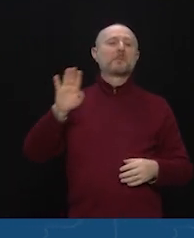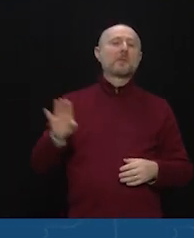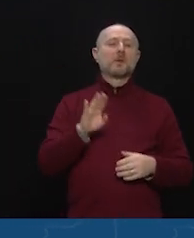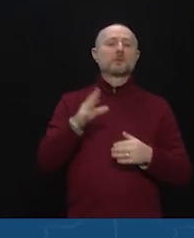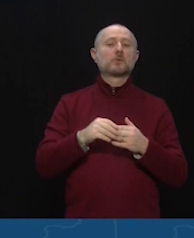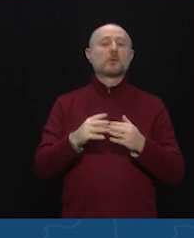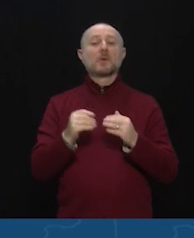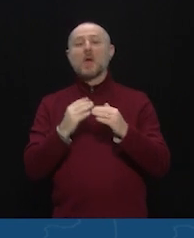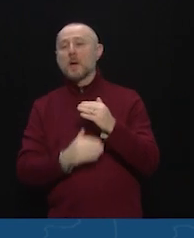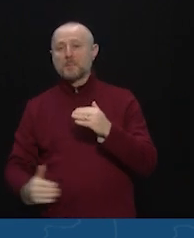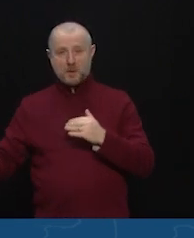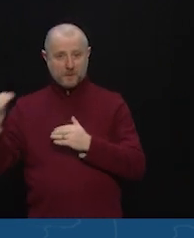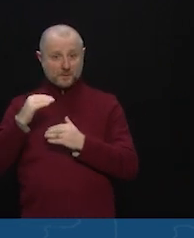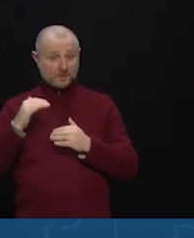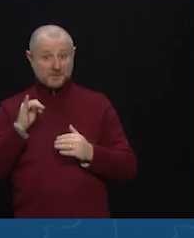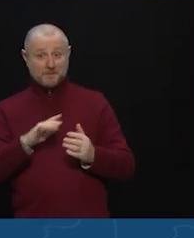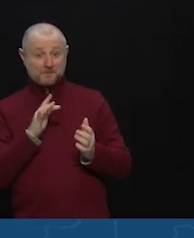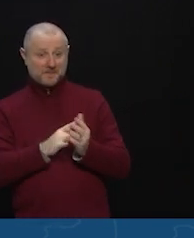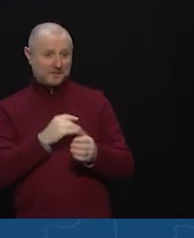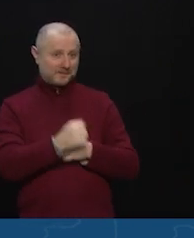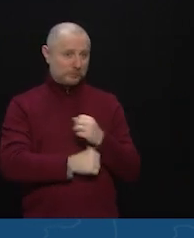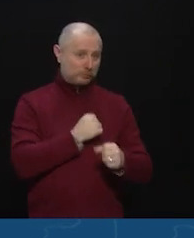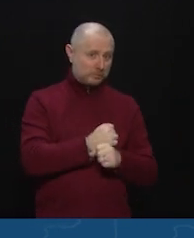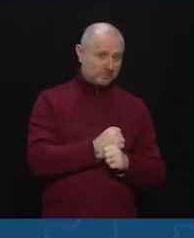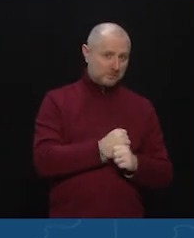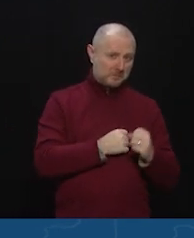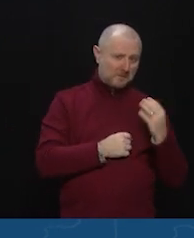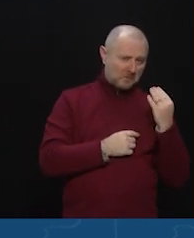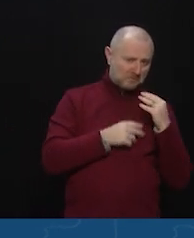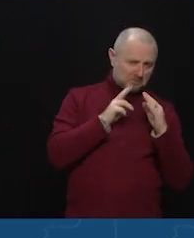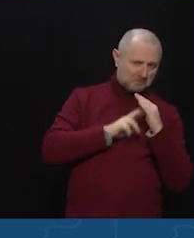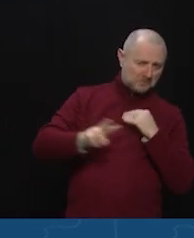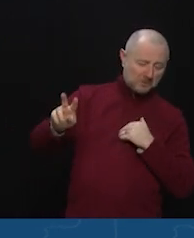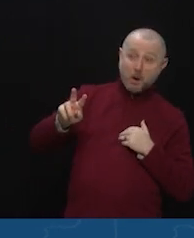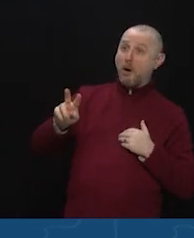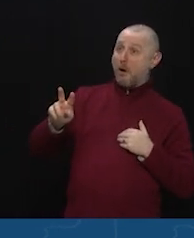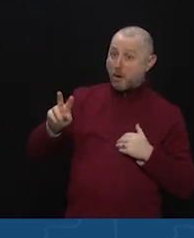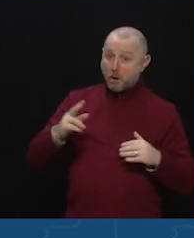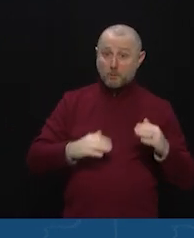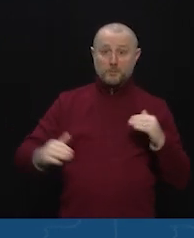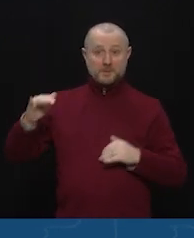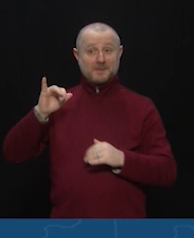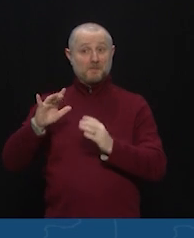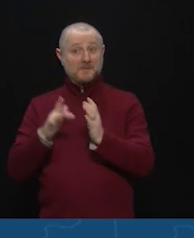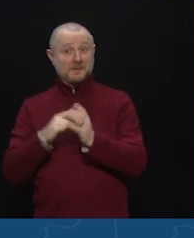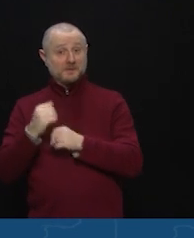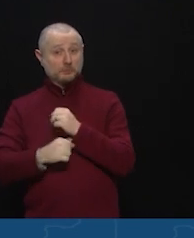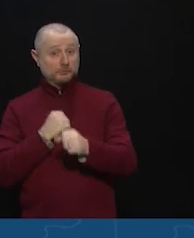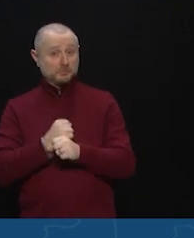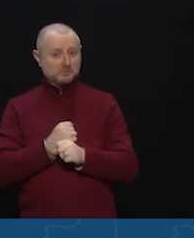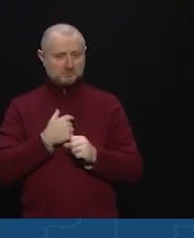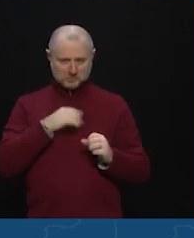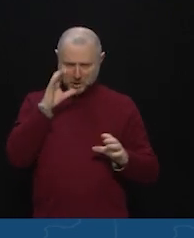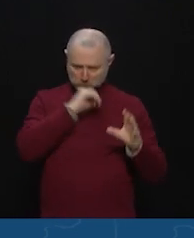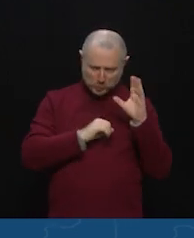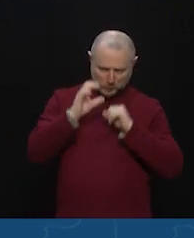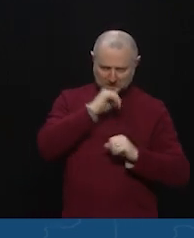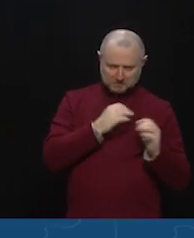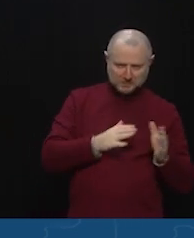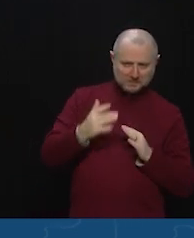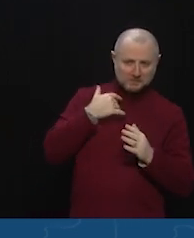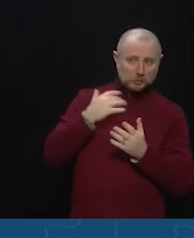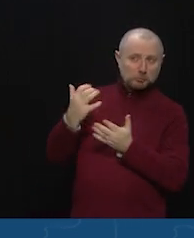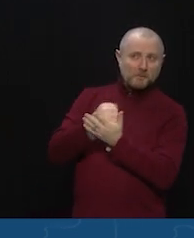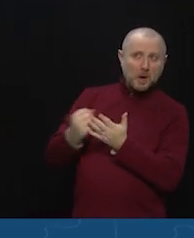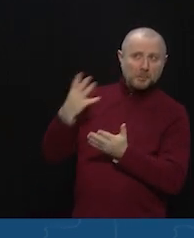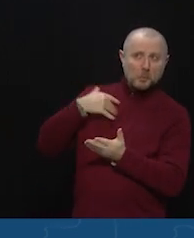the mid-year forecast. So the mid-year assumed planned deposits into reserves. Now the receipts forecast is